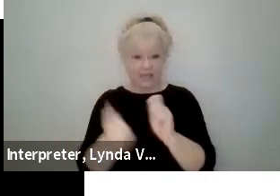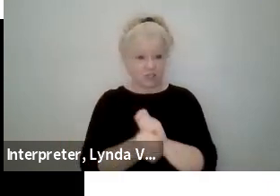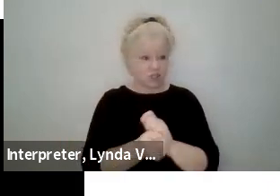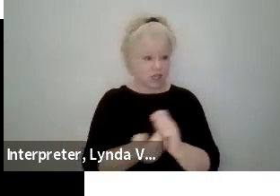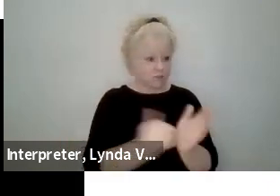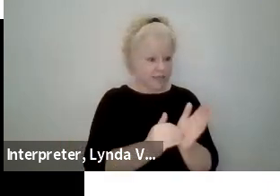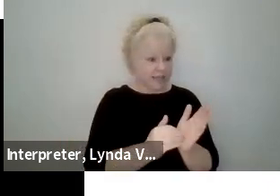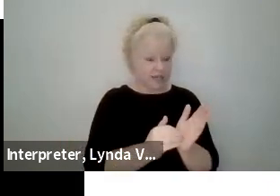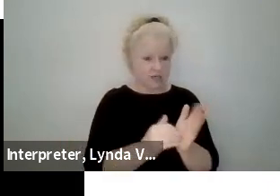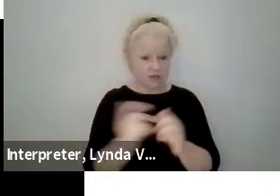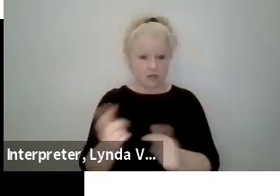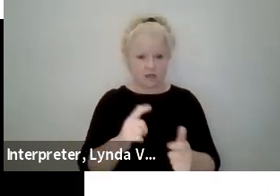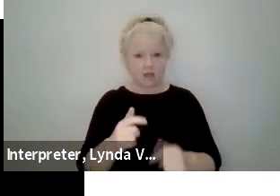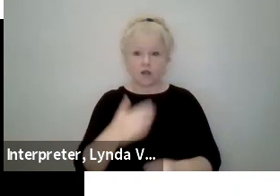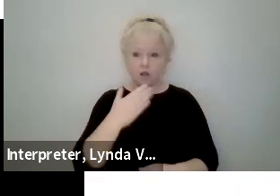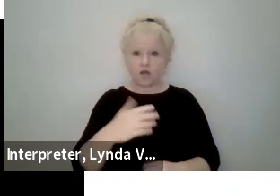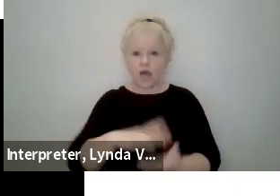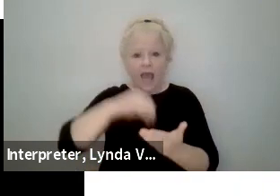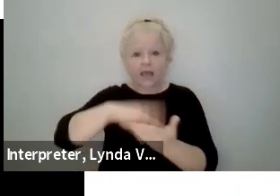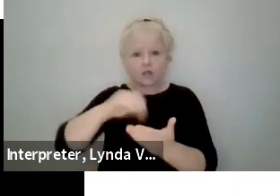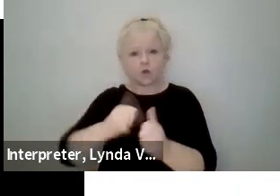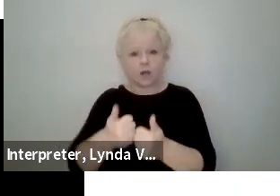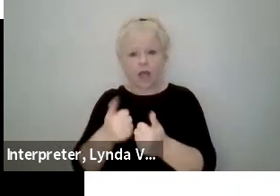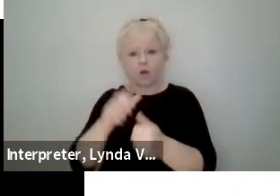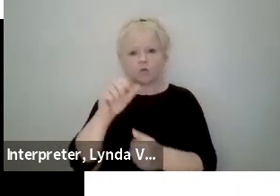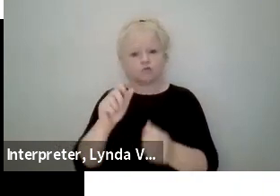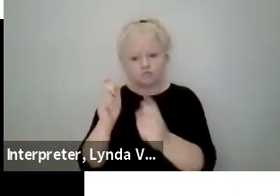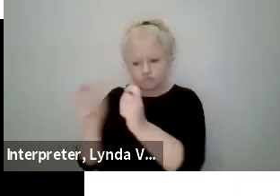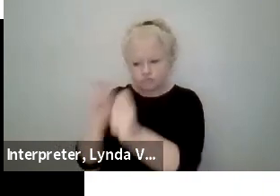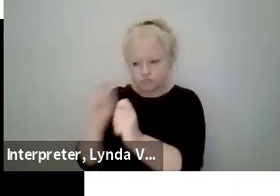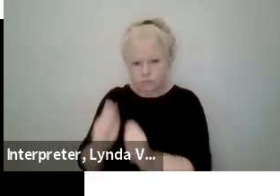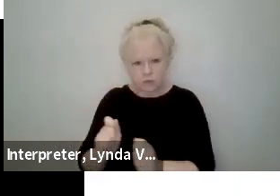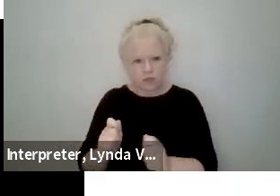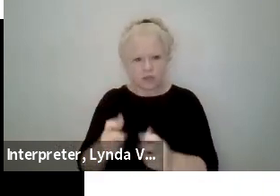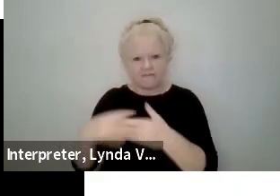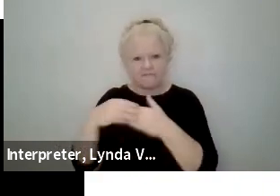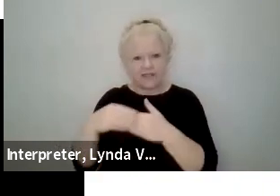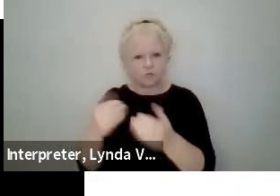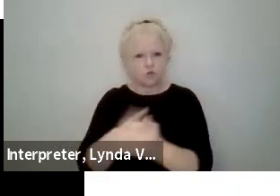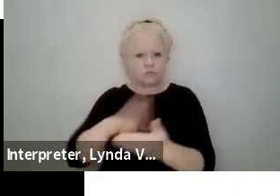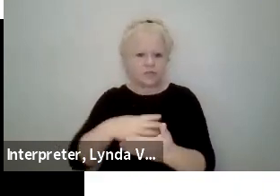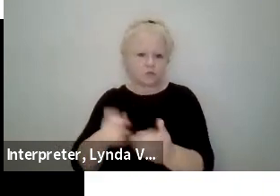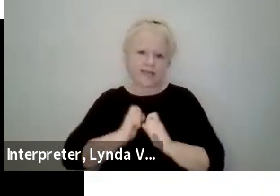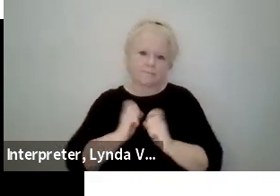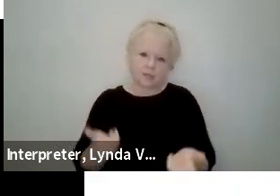schedule, it'd be good because I learned how to adapt and have flexibility with that new schedule that he gives